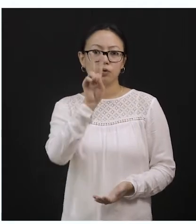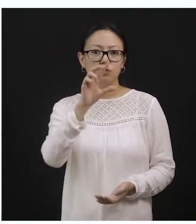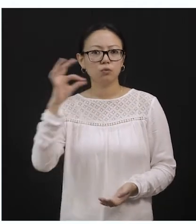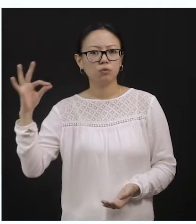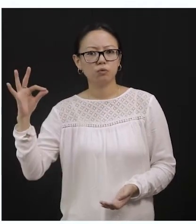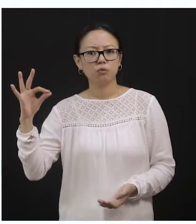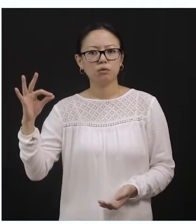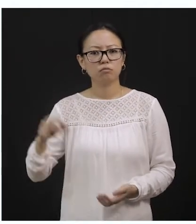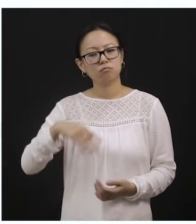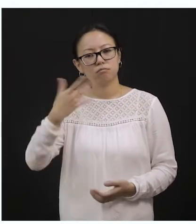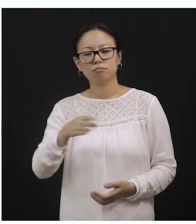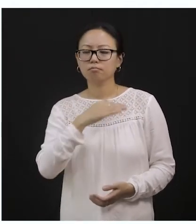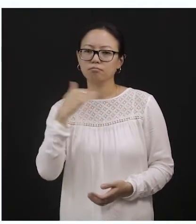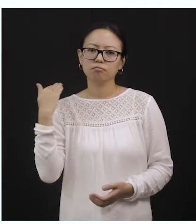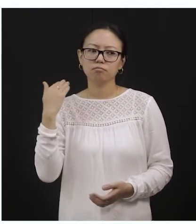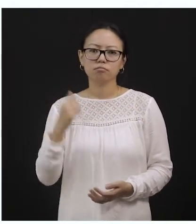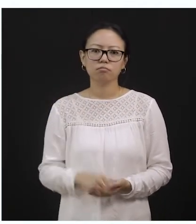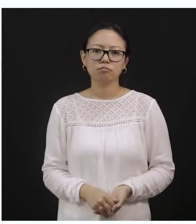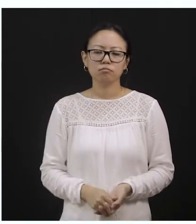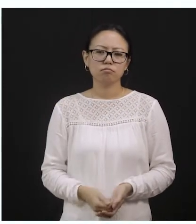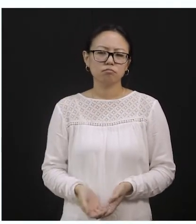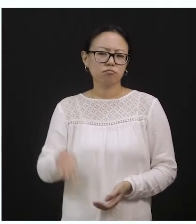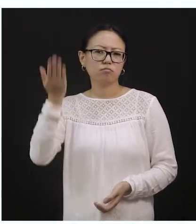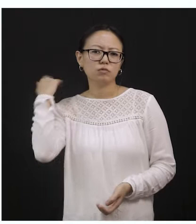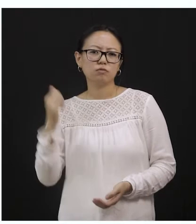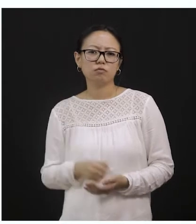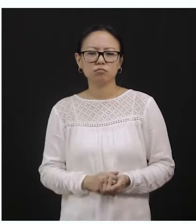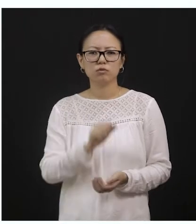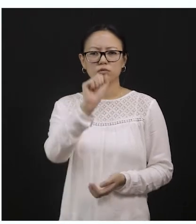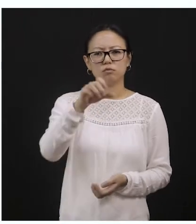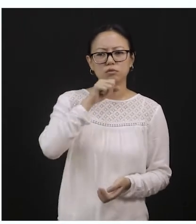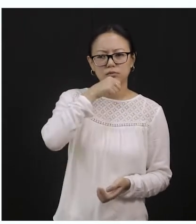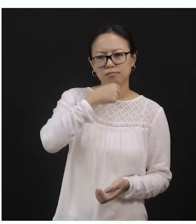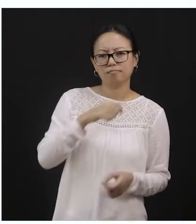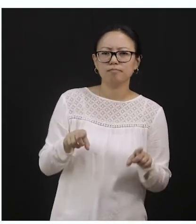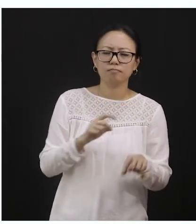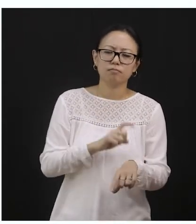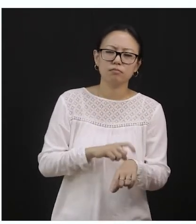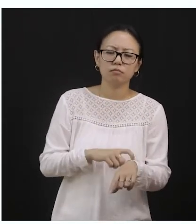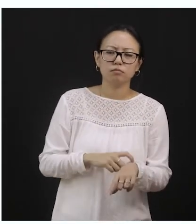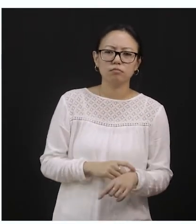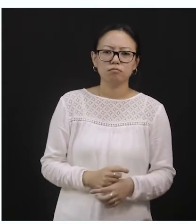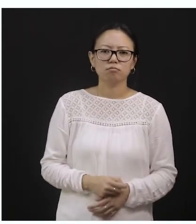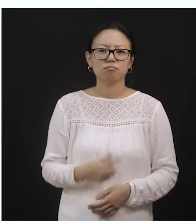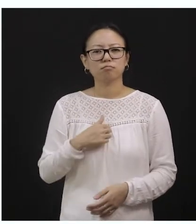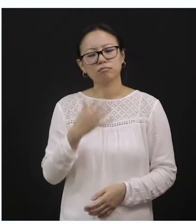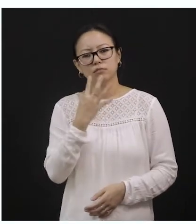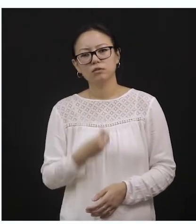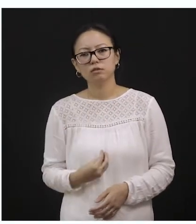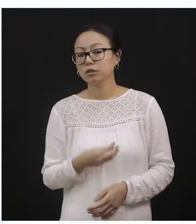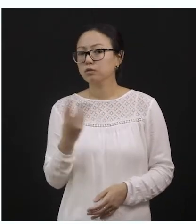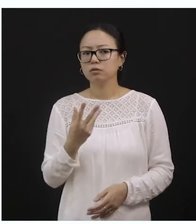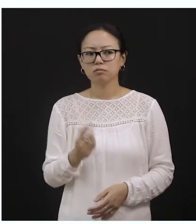Okay, so this is what really used to sadden me when I used to collect the butterflies. Remember, that was my hobby. Okay, so butterfly,